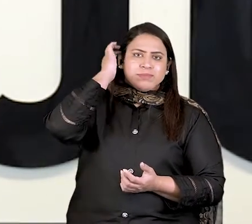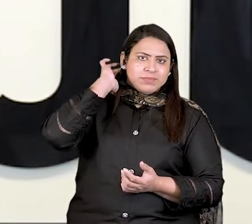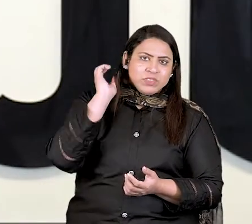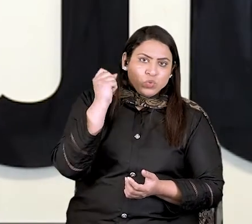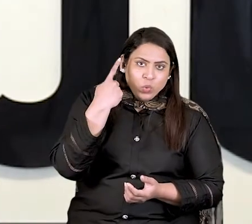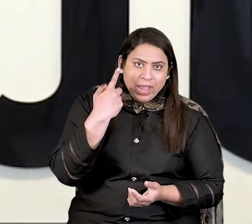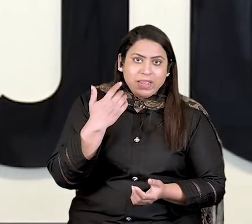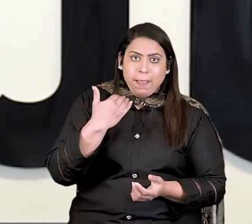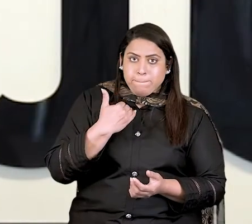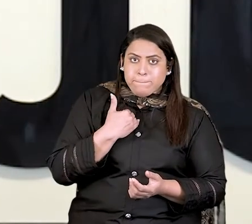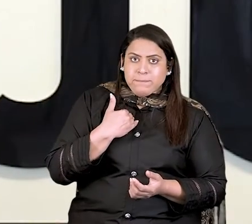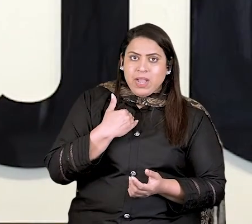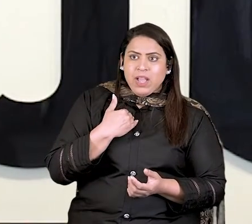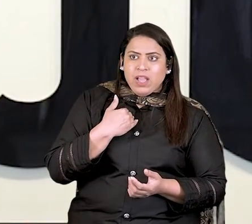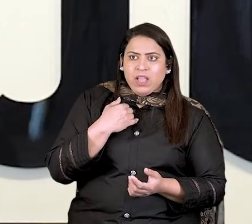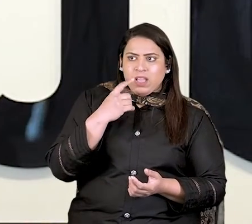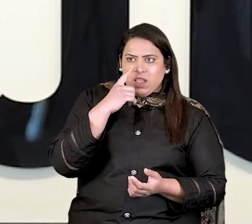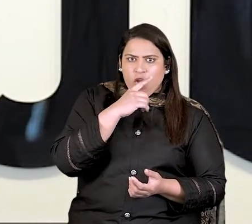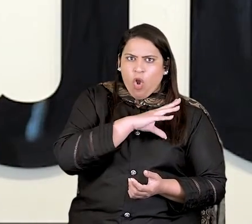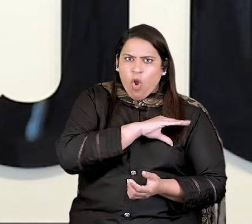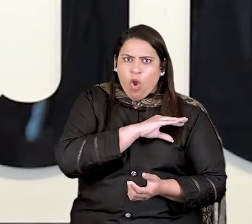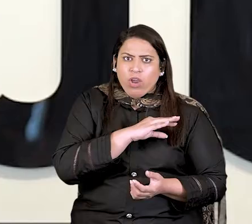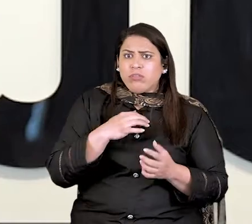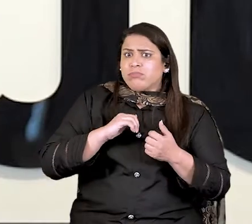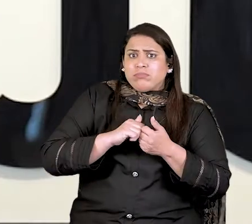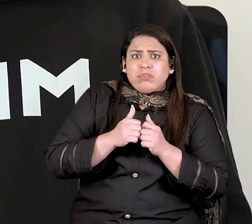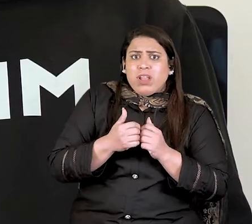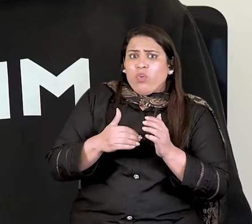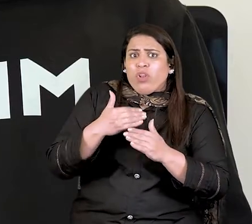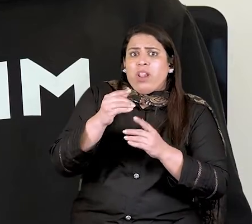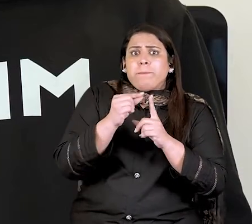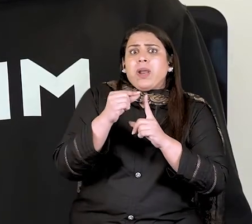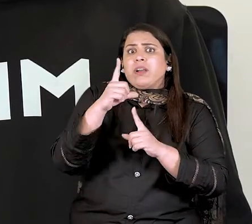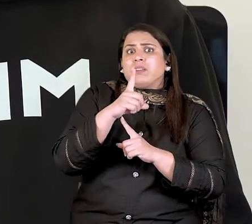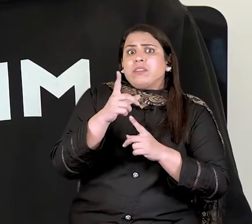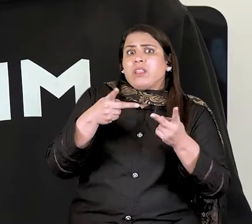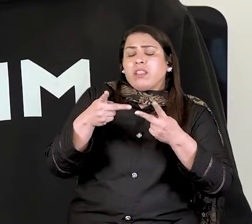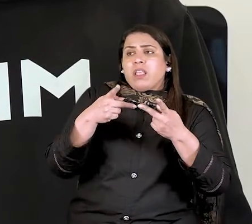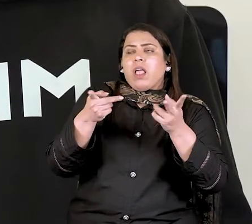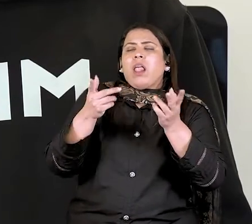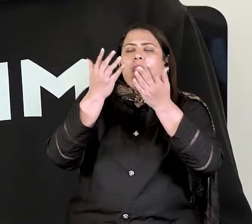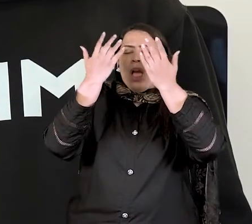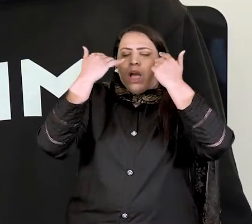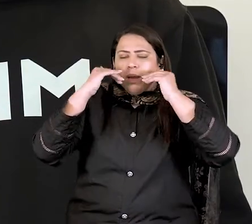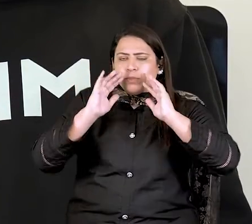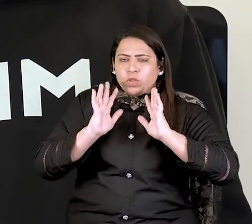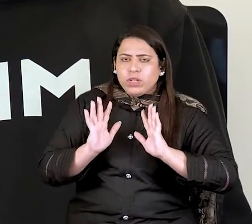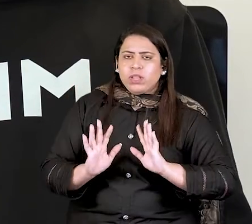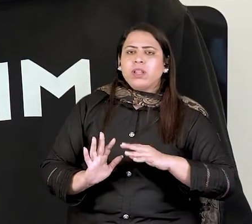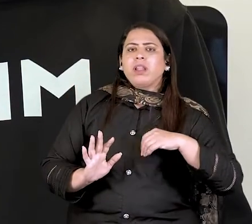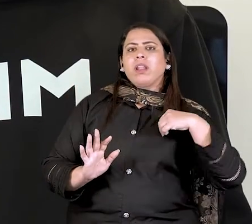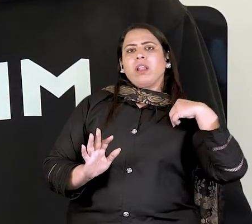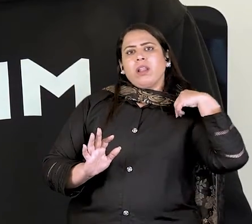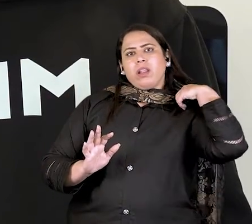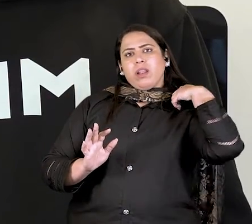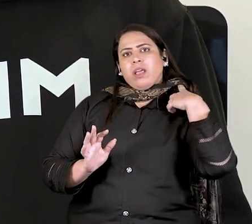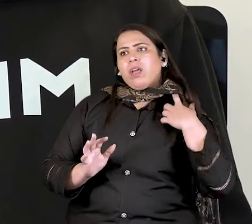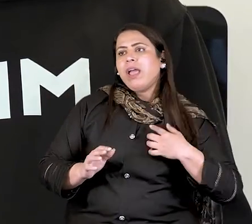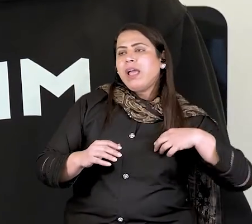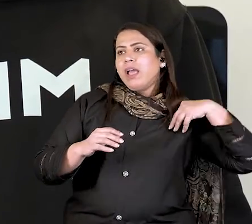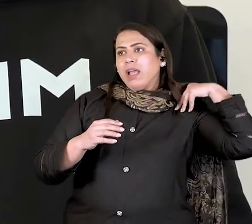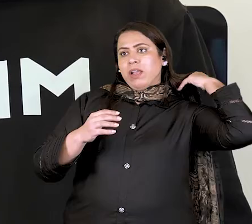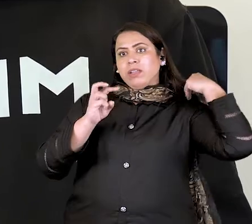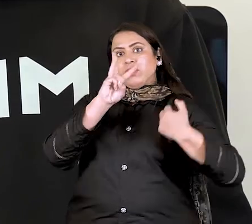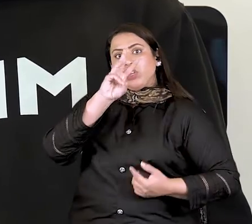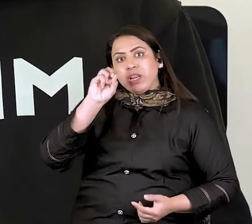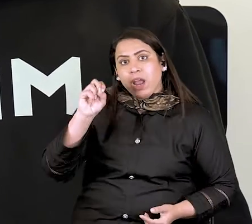21st day, I sat both the boys down. I said, when are we opening the second one? He said, Kashif bhai, he said, okay. Okay. From